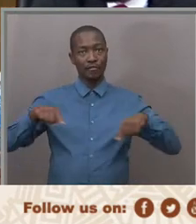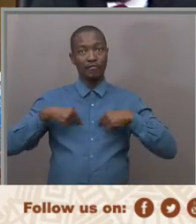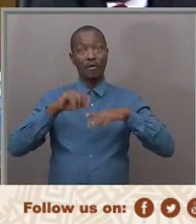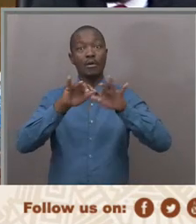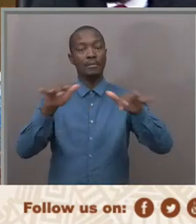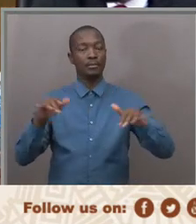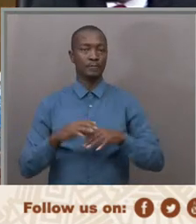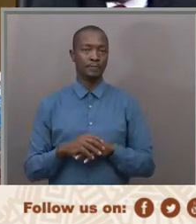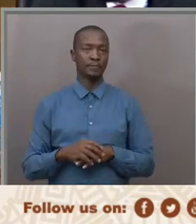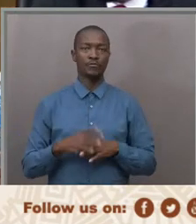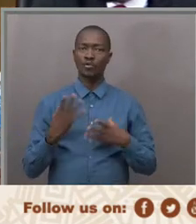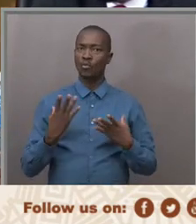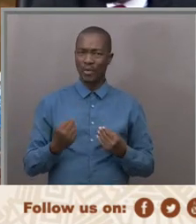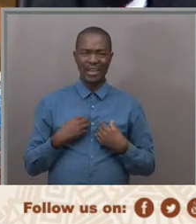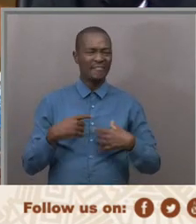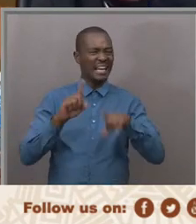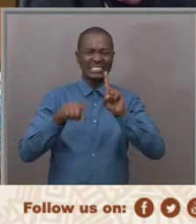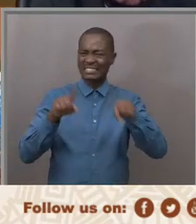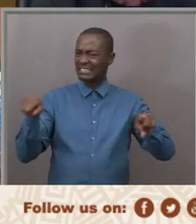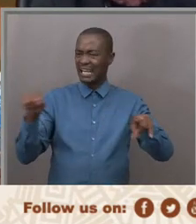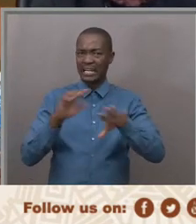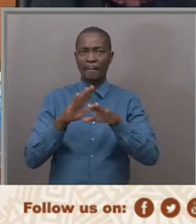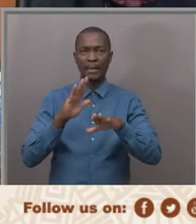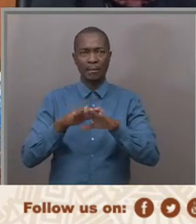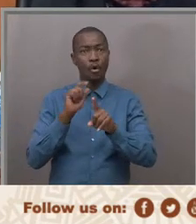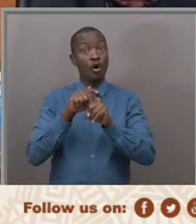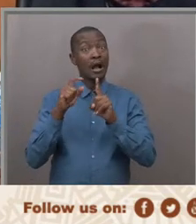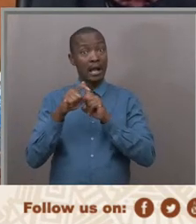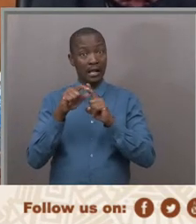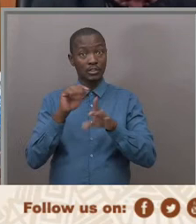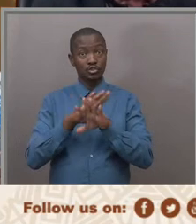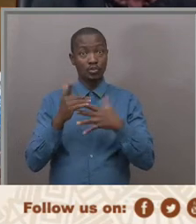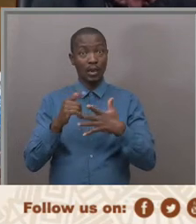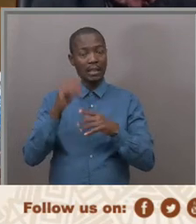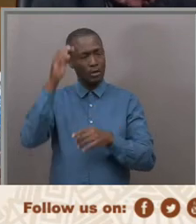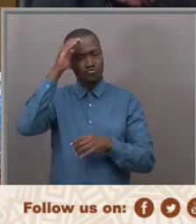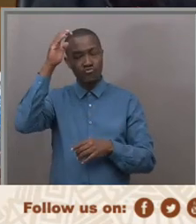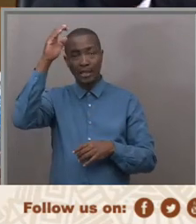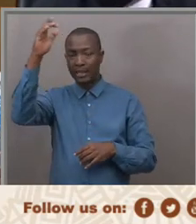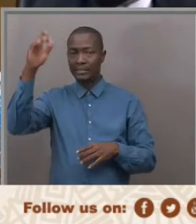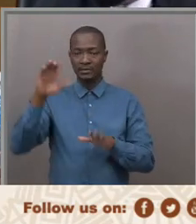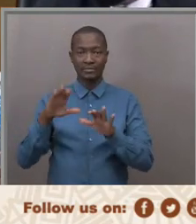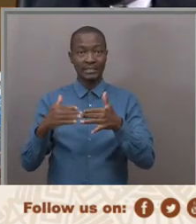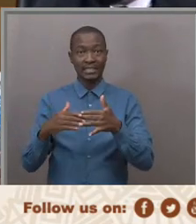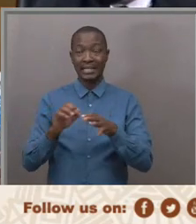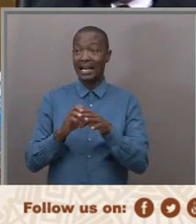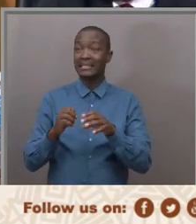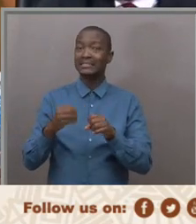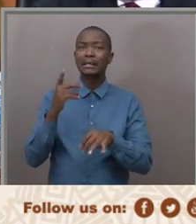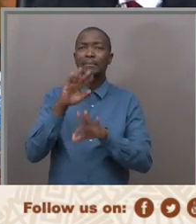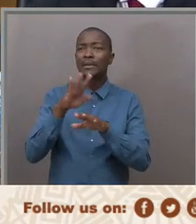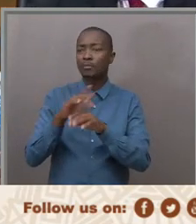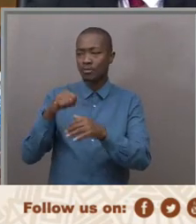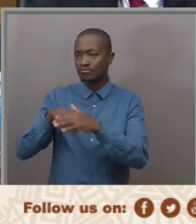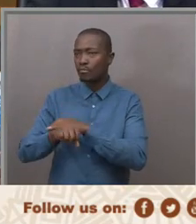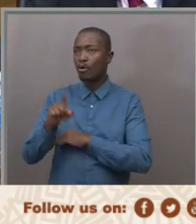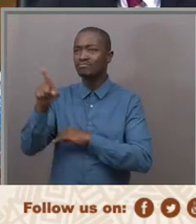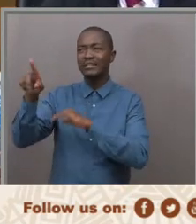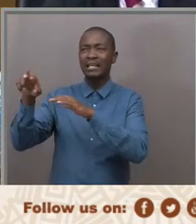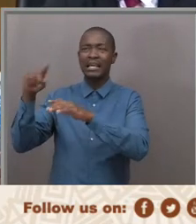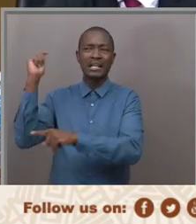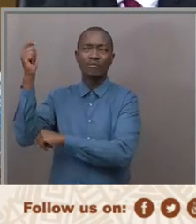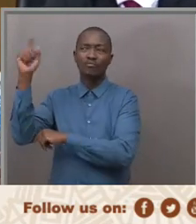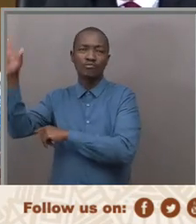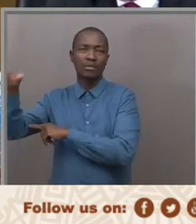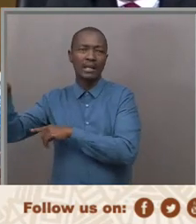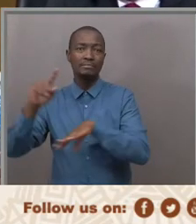dynamic cultural and creative sector in Gauteng. Young people born in the rural areas, born in different parts of our